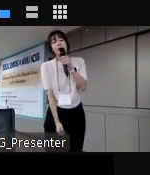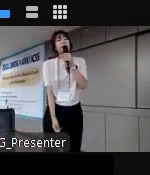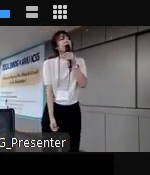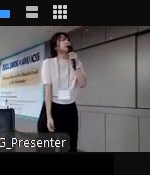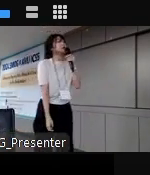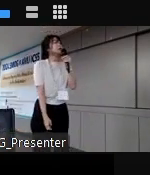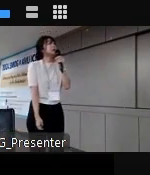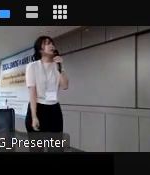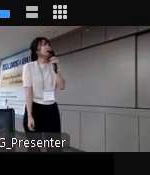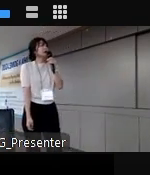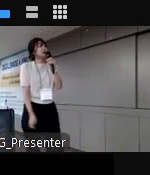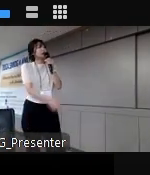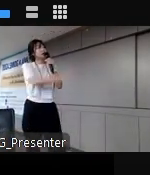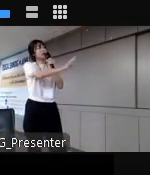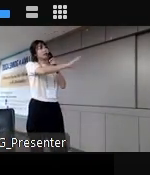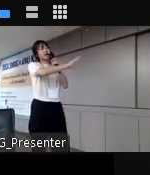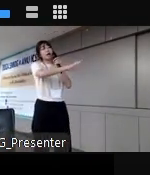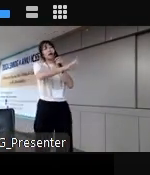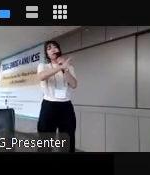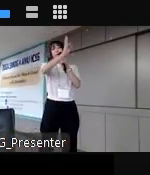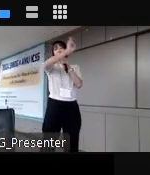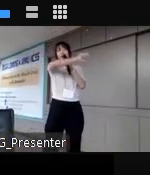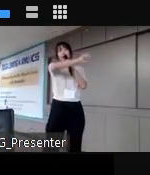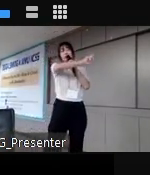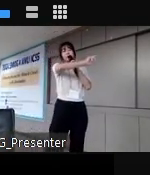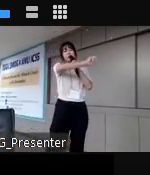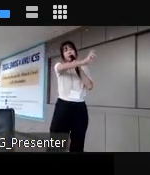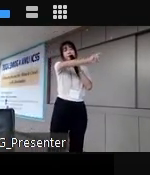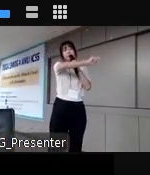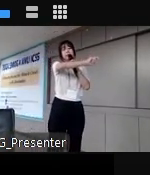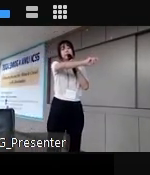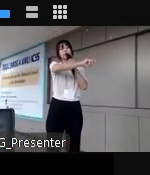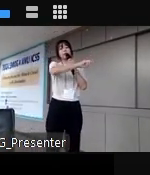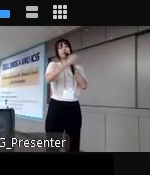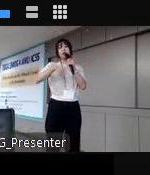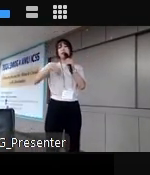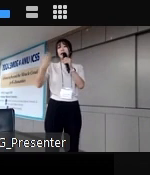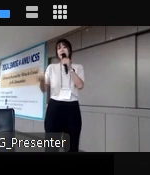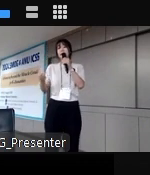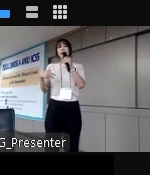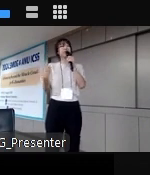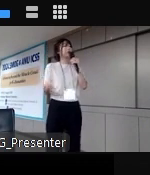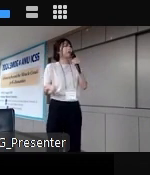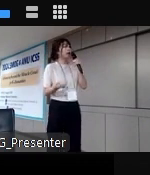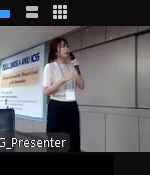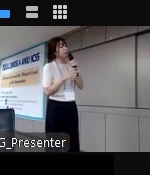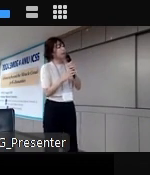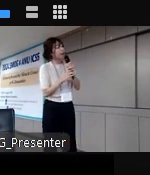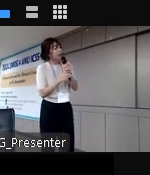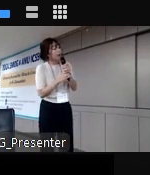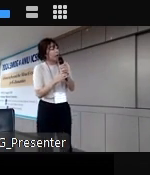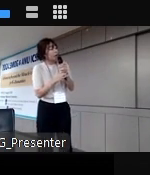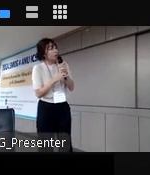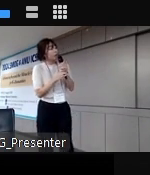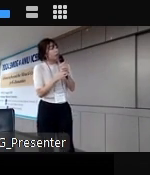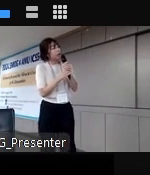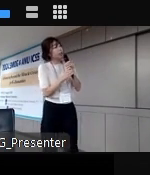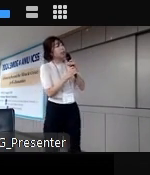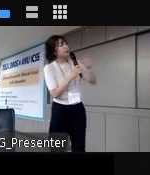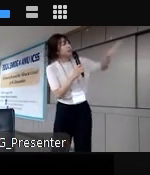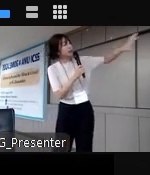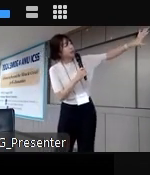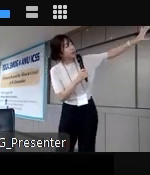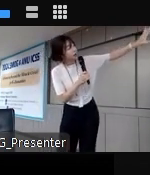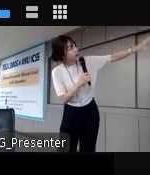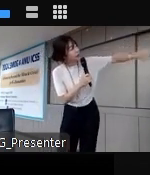And our results are as follows. The choice data is from the first question, who's dancing, who's falling. And what we see